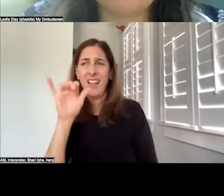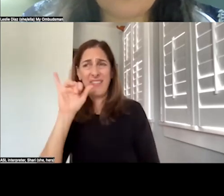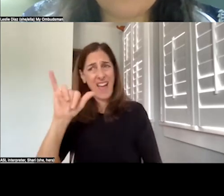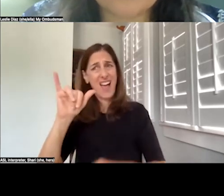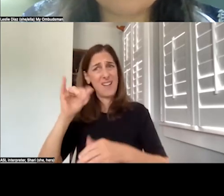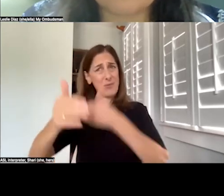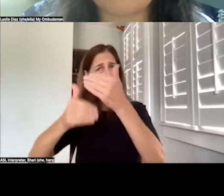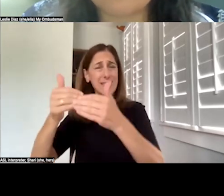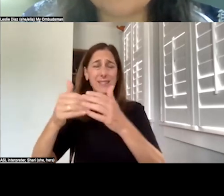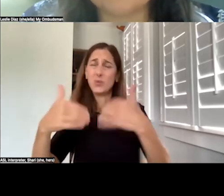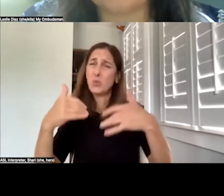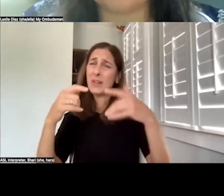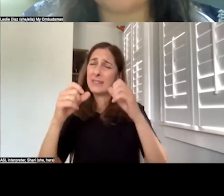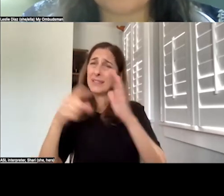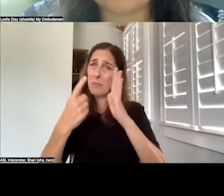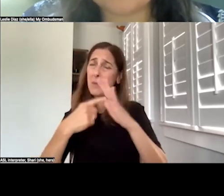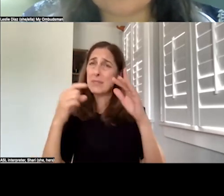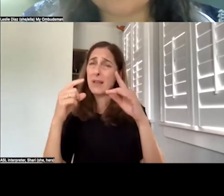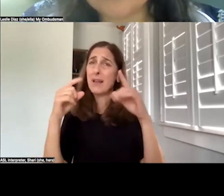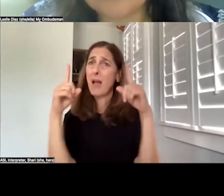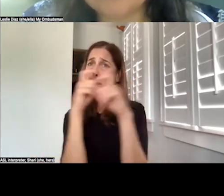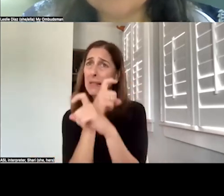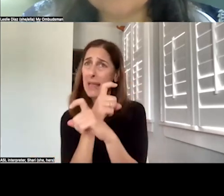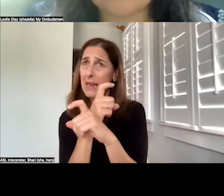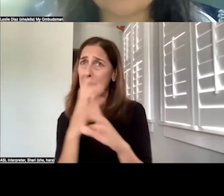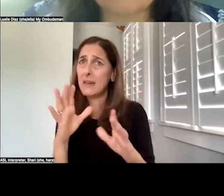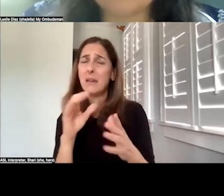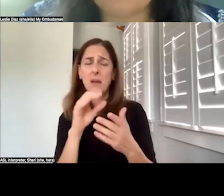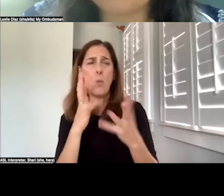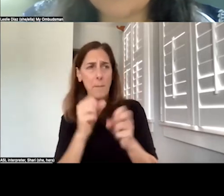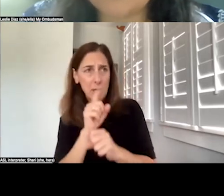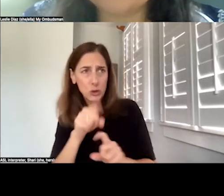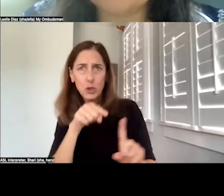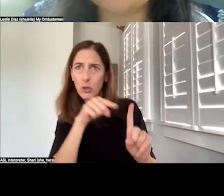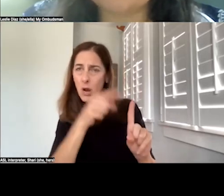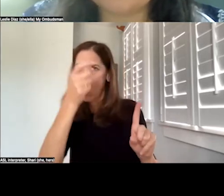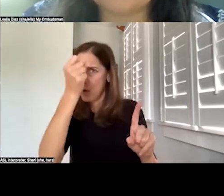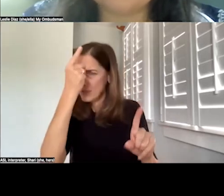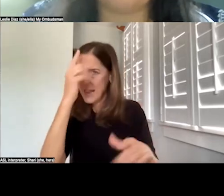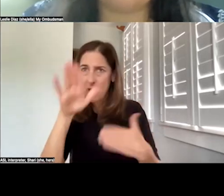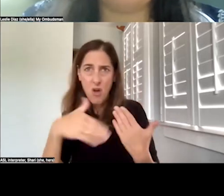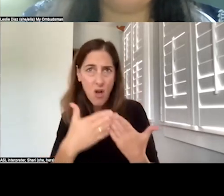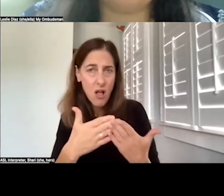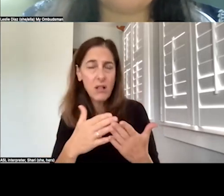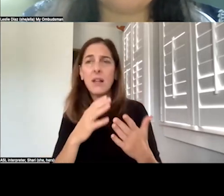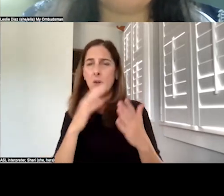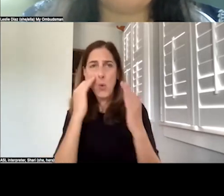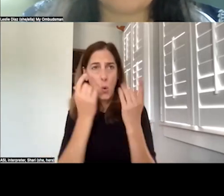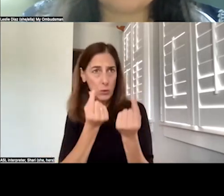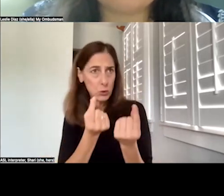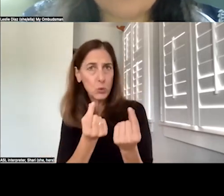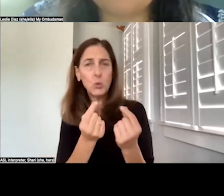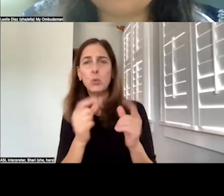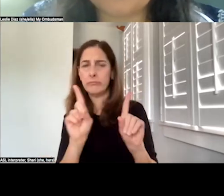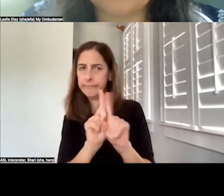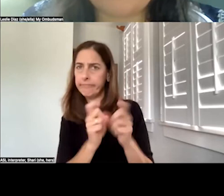moving forward, if there are any additional supports that are needed, Carla hopefully has at least a sense of where